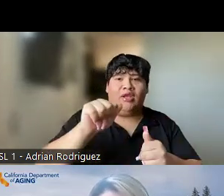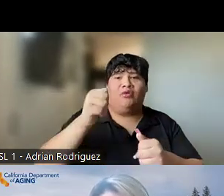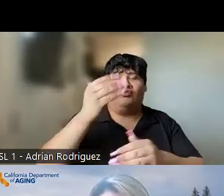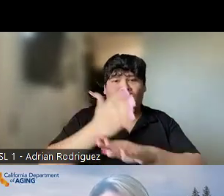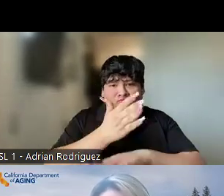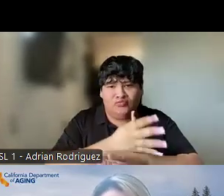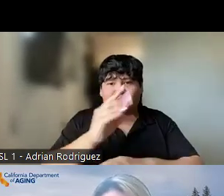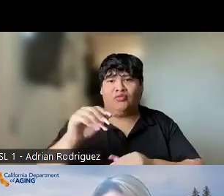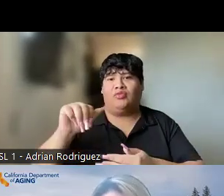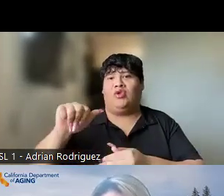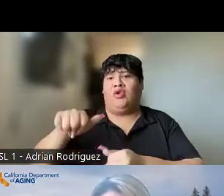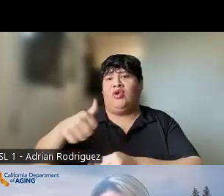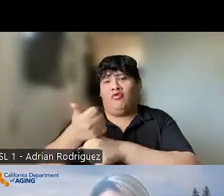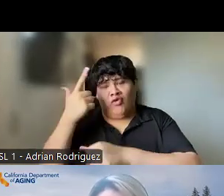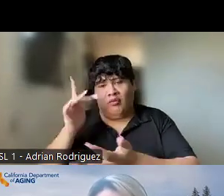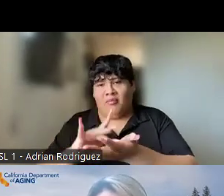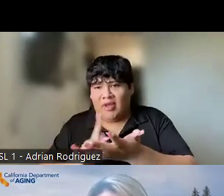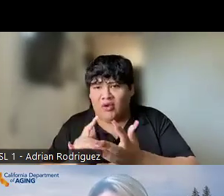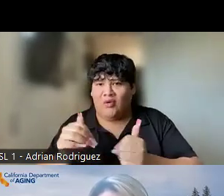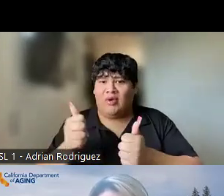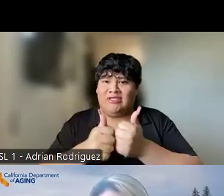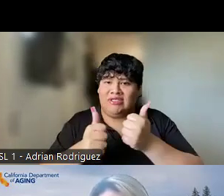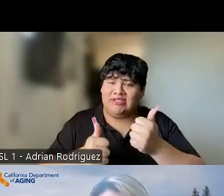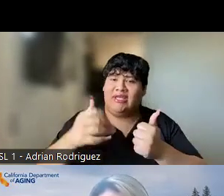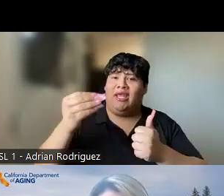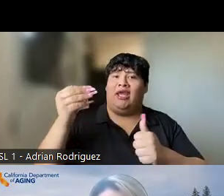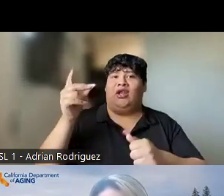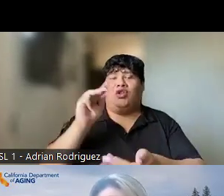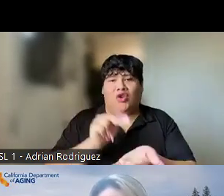health careers, such as medical assistants, certified nursing